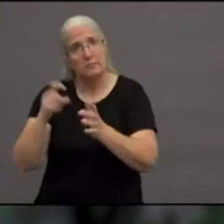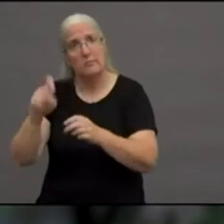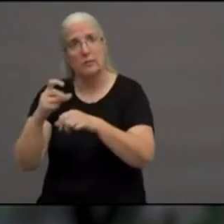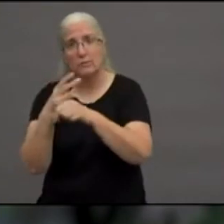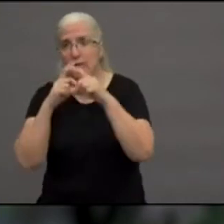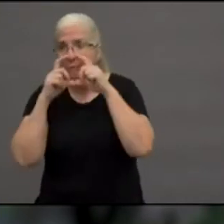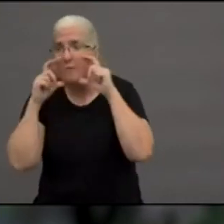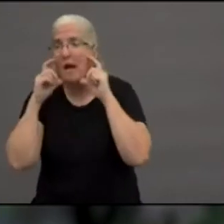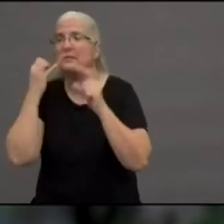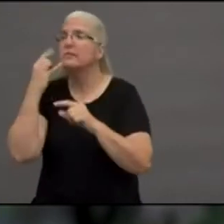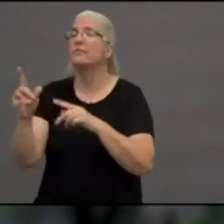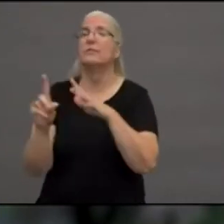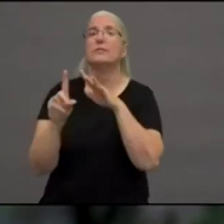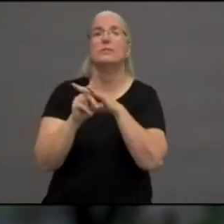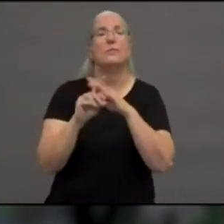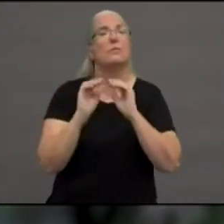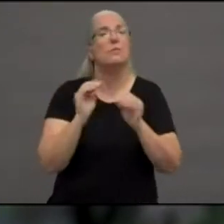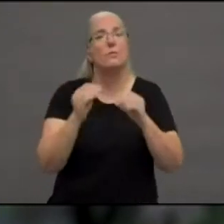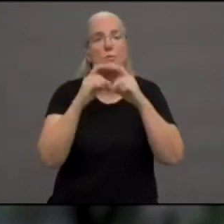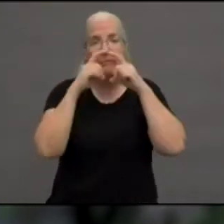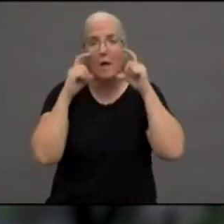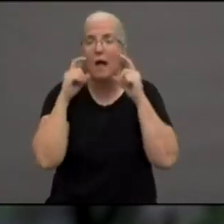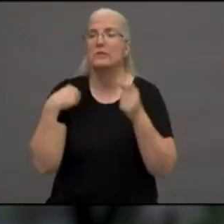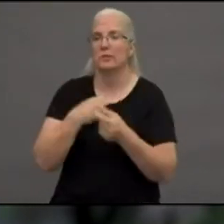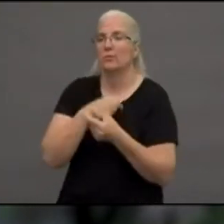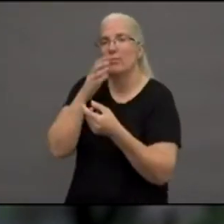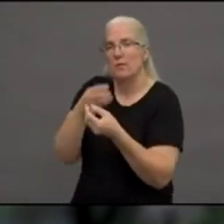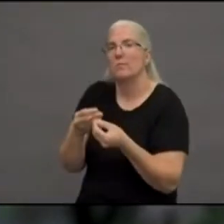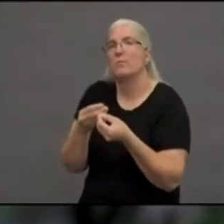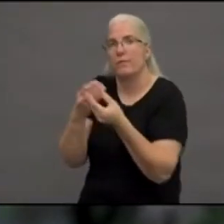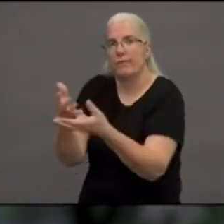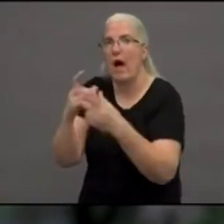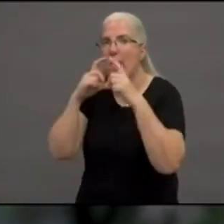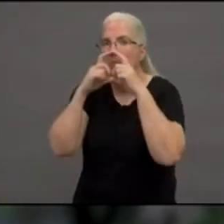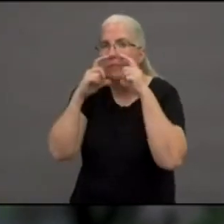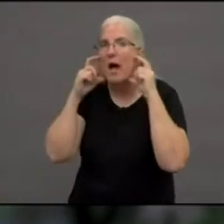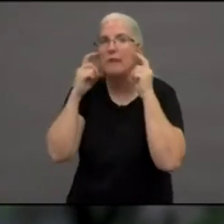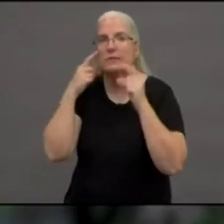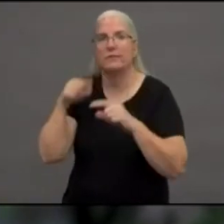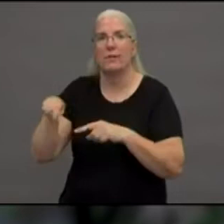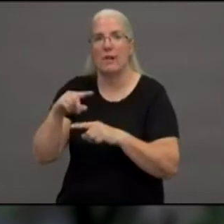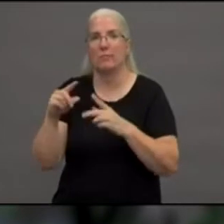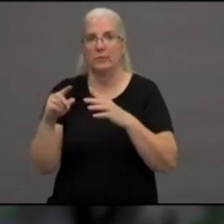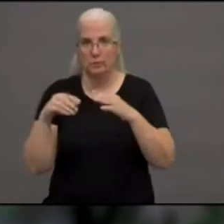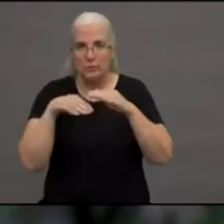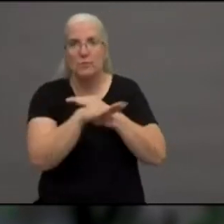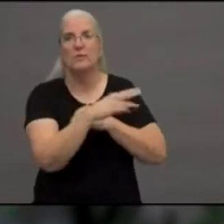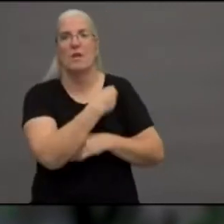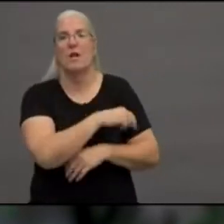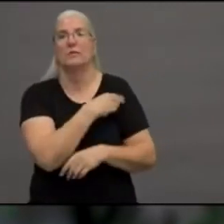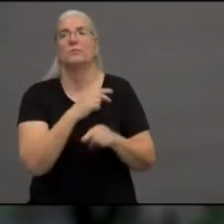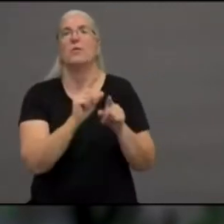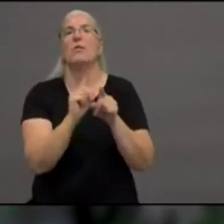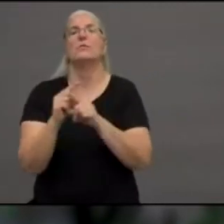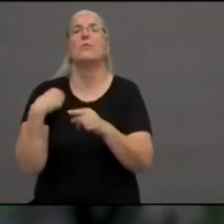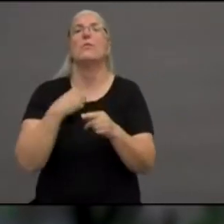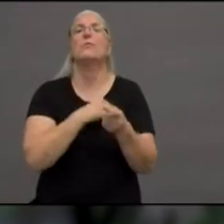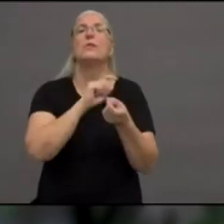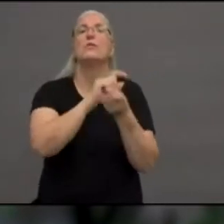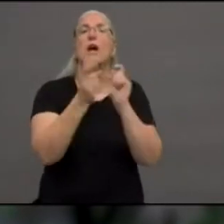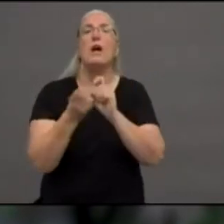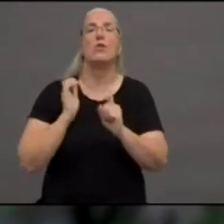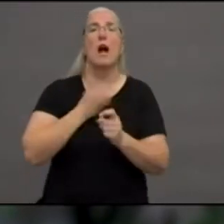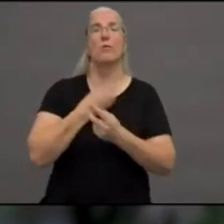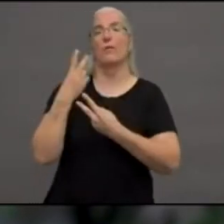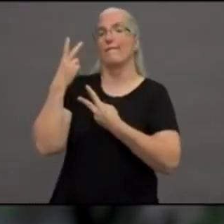mask. And we have also changed our visitor policy, so we really need